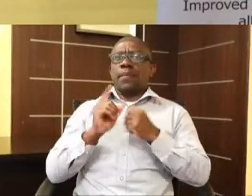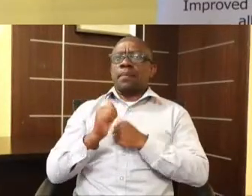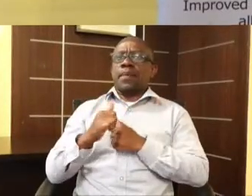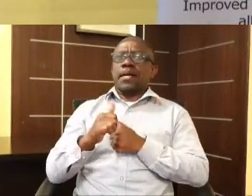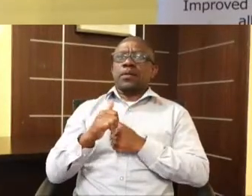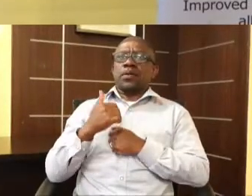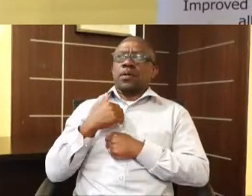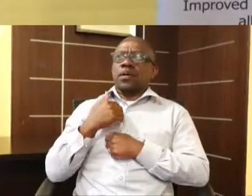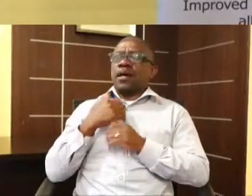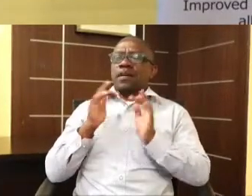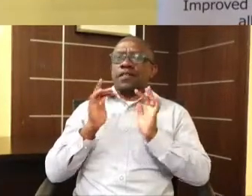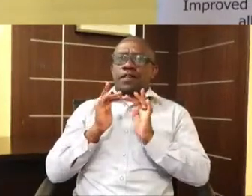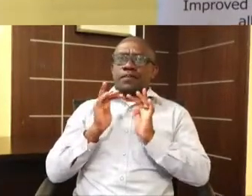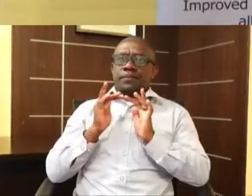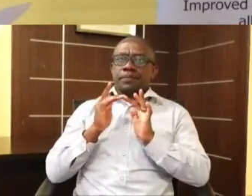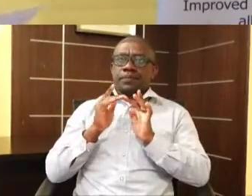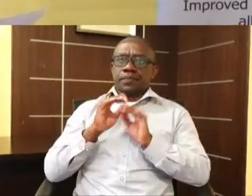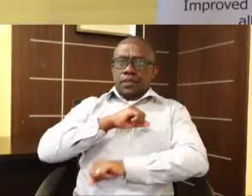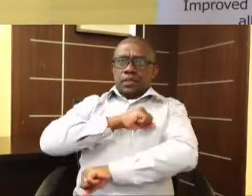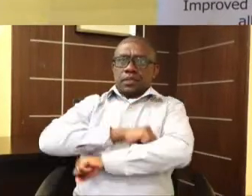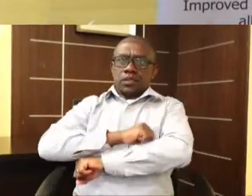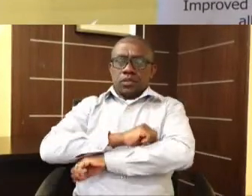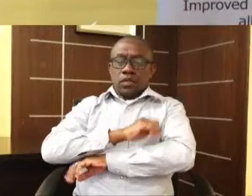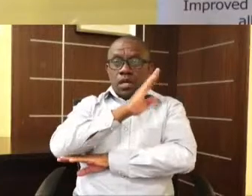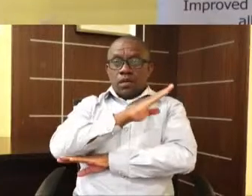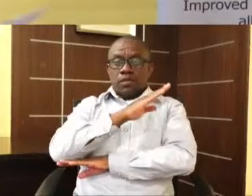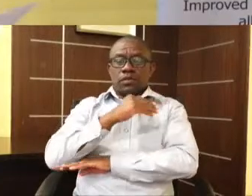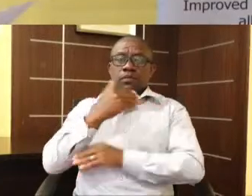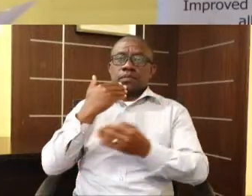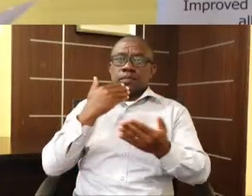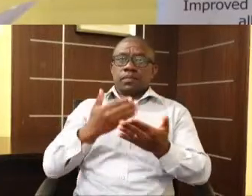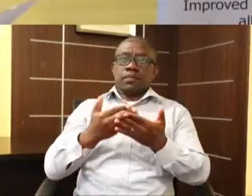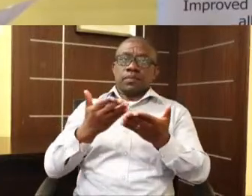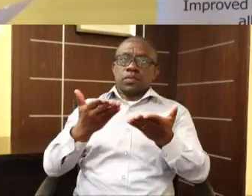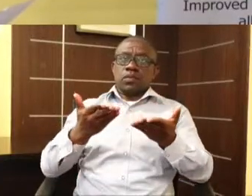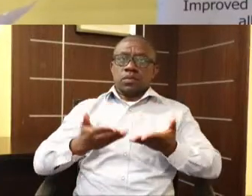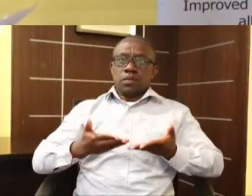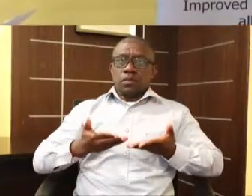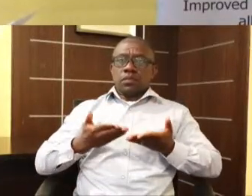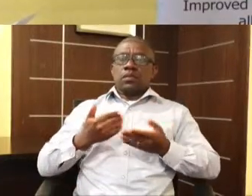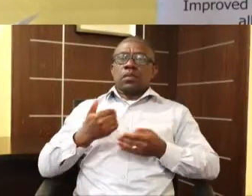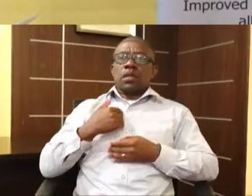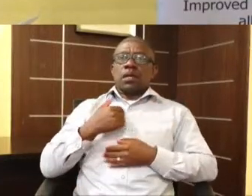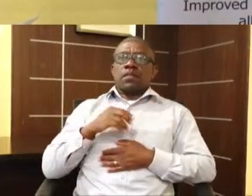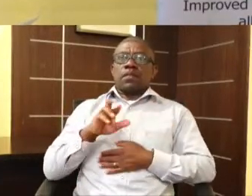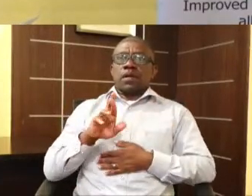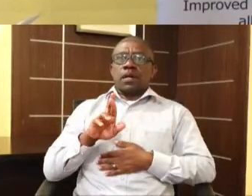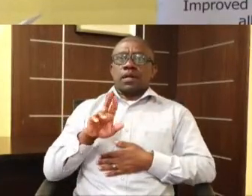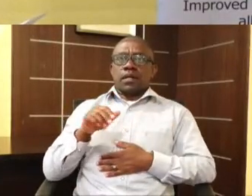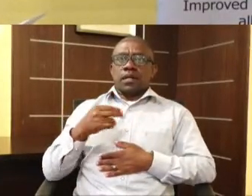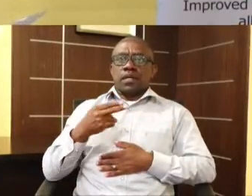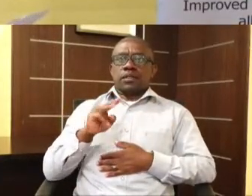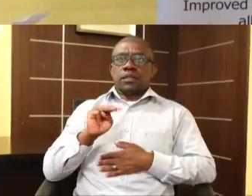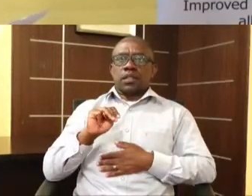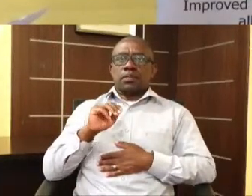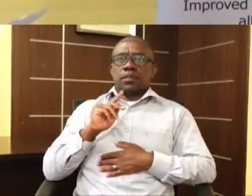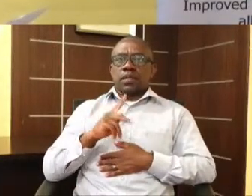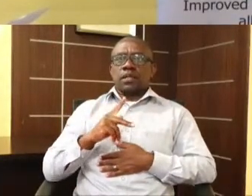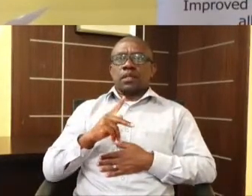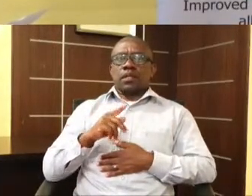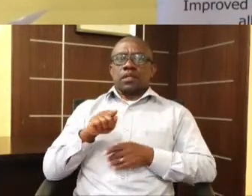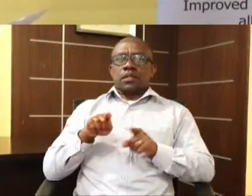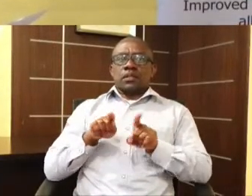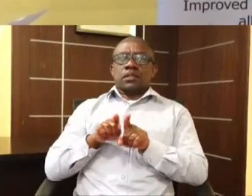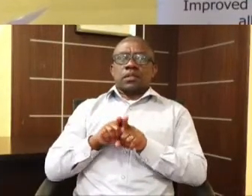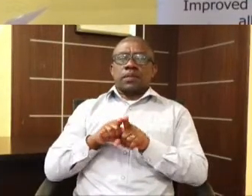Karibuni sana to the afternoon session. And I want to call upon RHNK to give us, we are